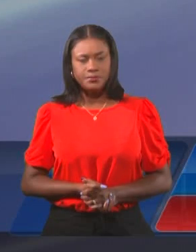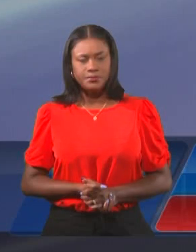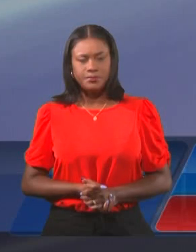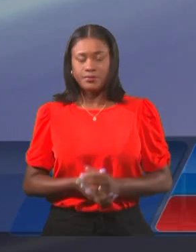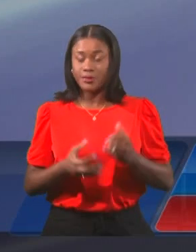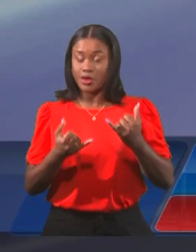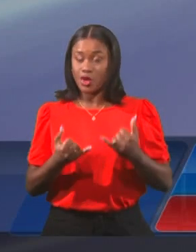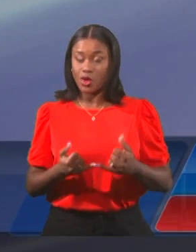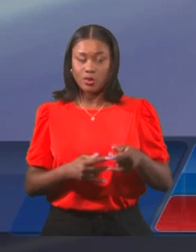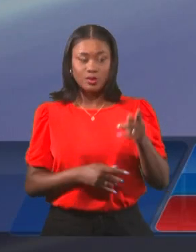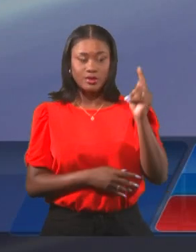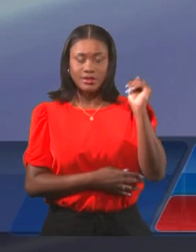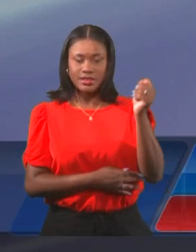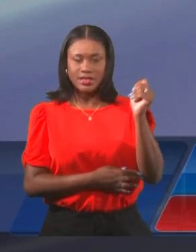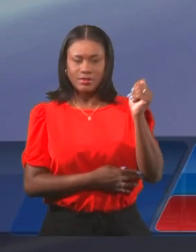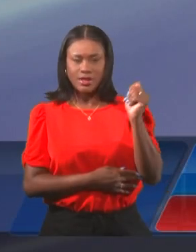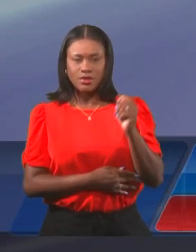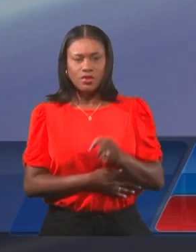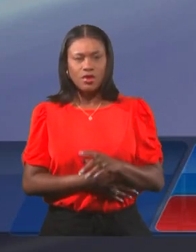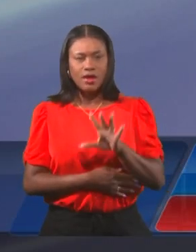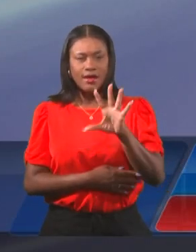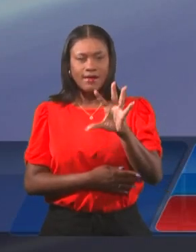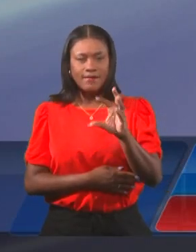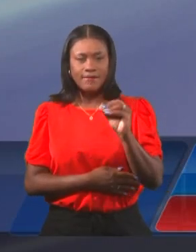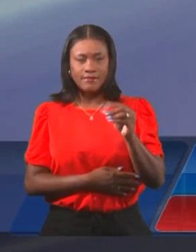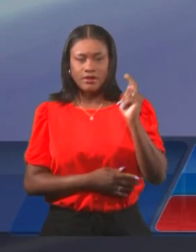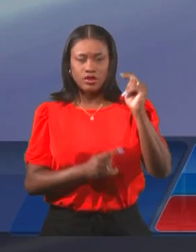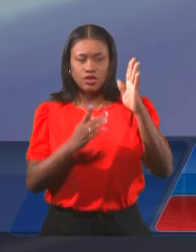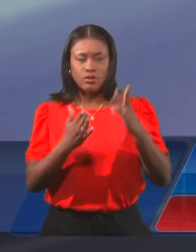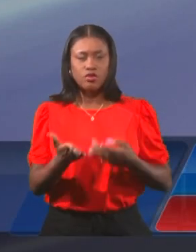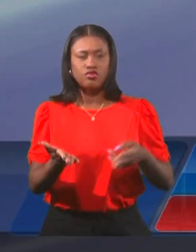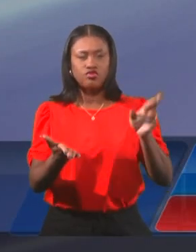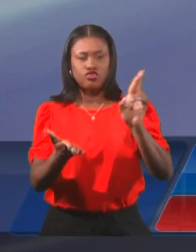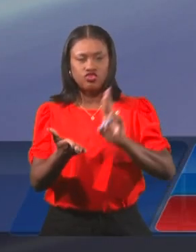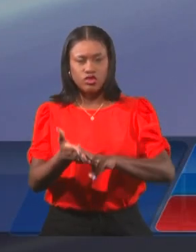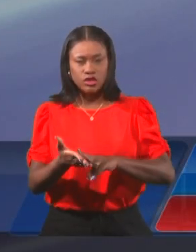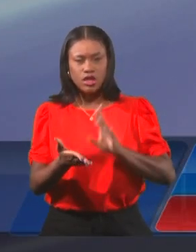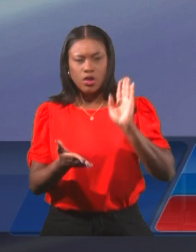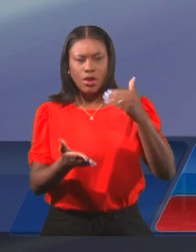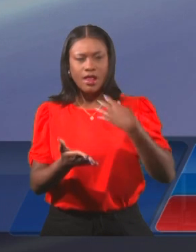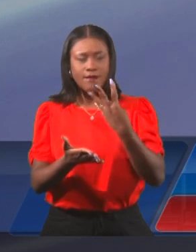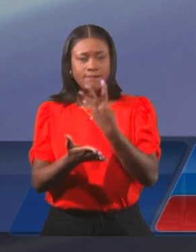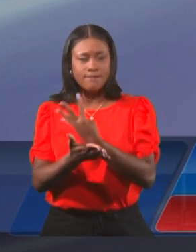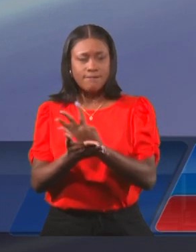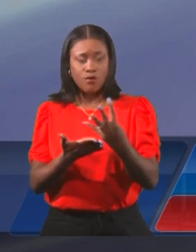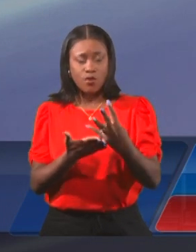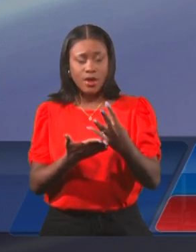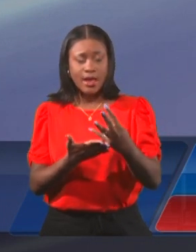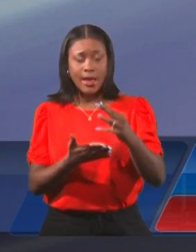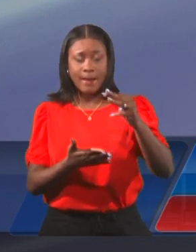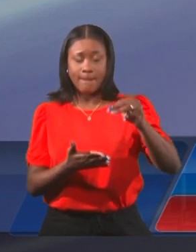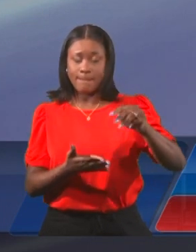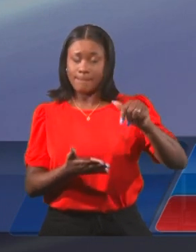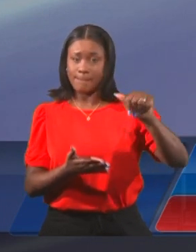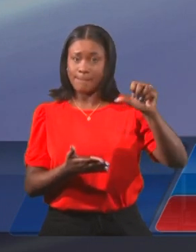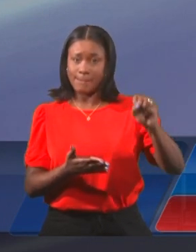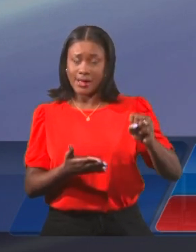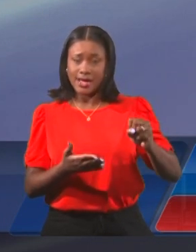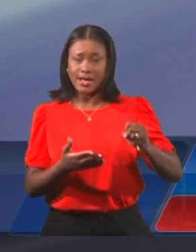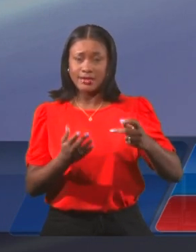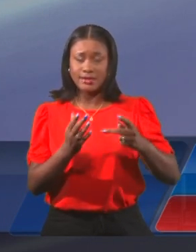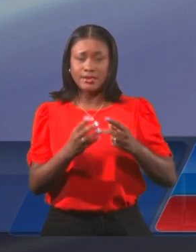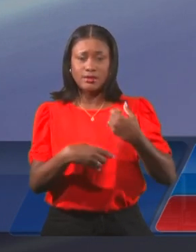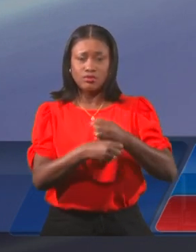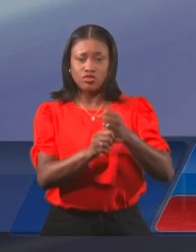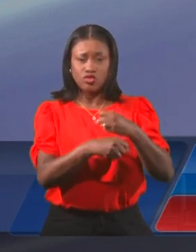Let's head over to Tobago now, where 50 Tobagonians have been registered and will engage in a four-week mass production course being facilitated